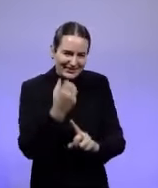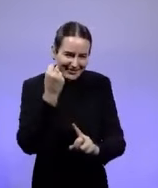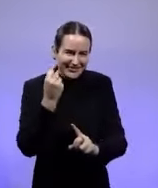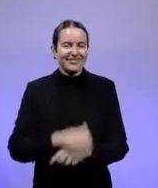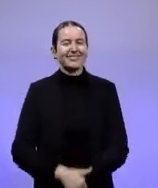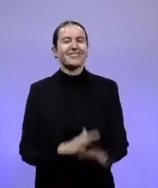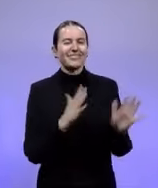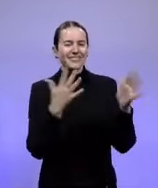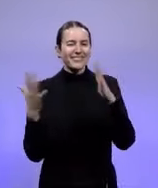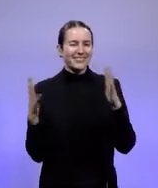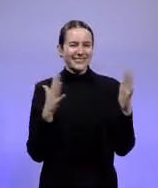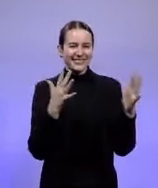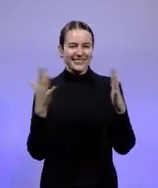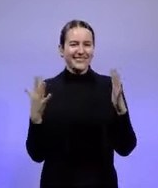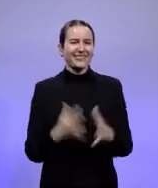much.